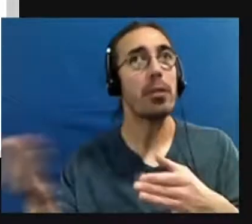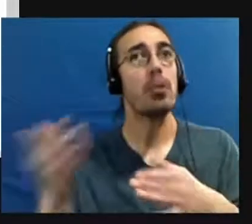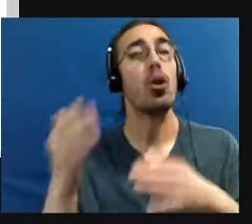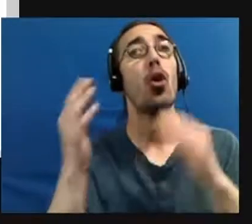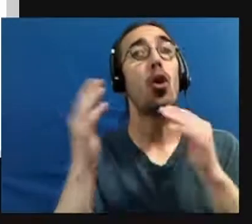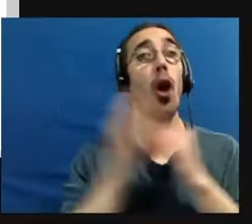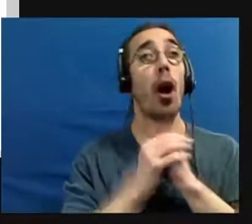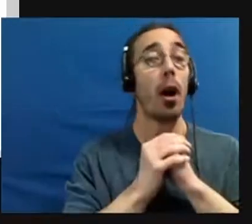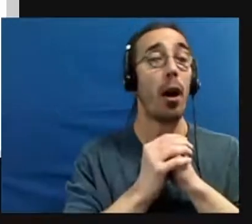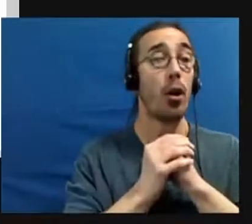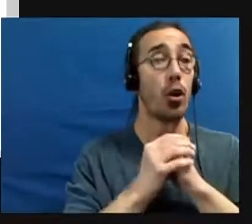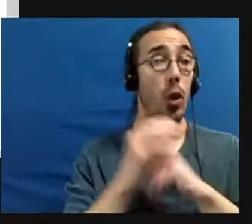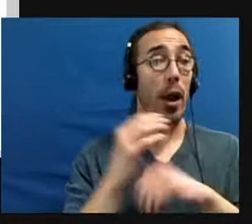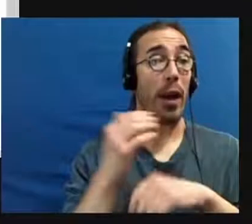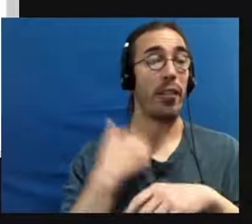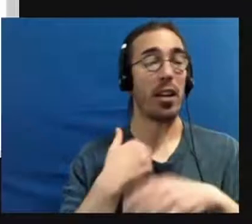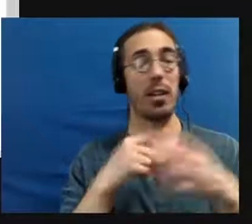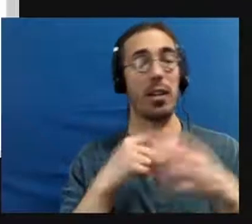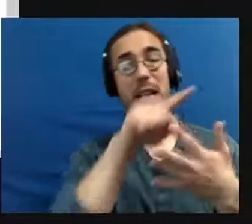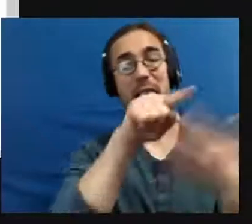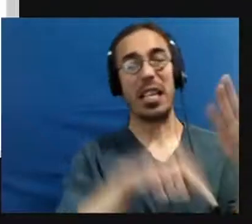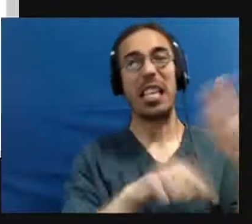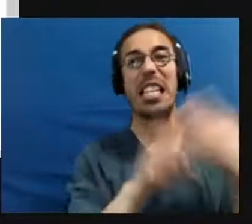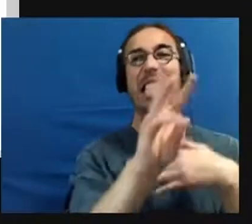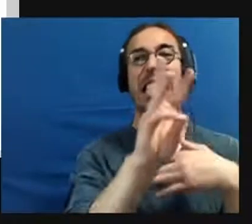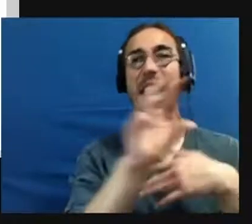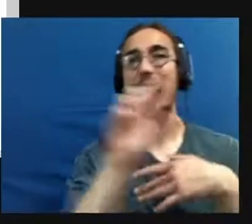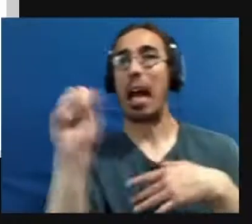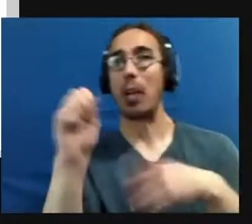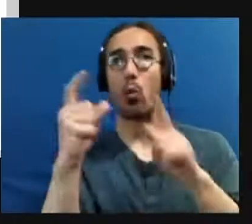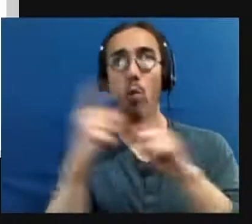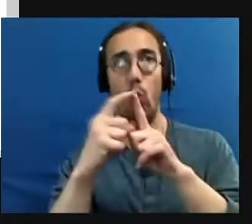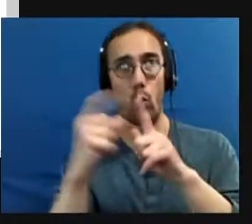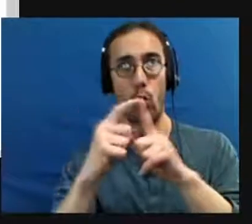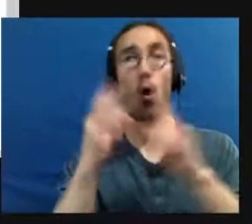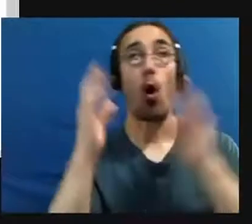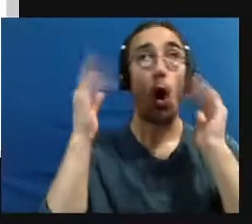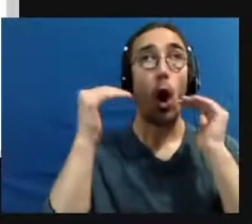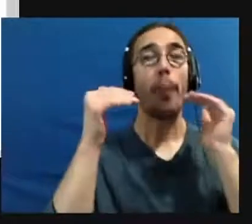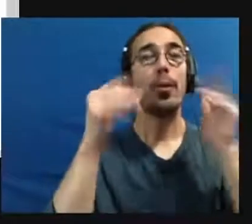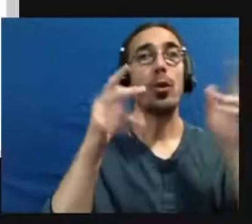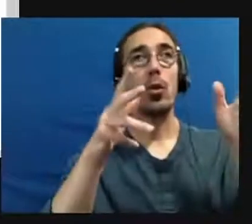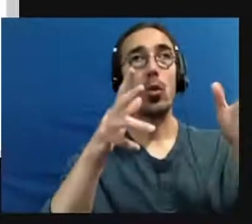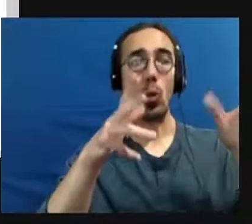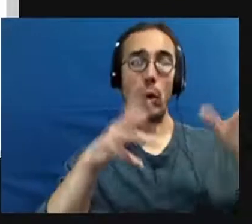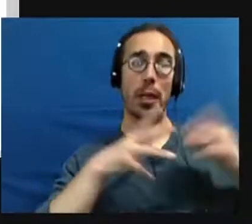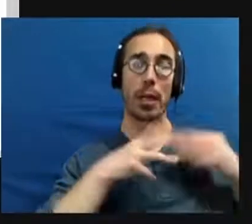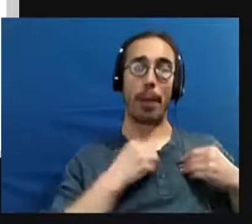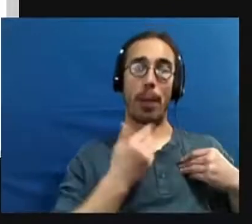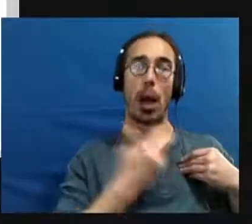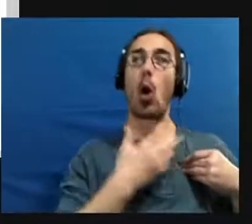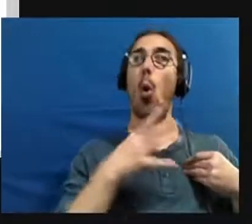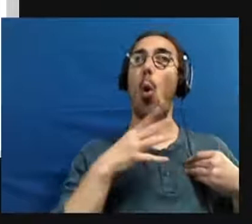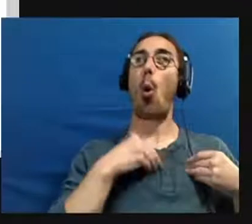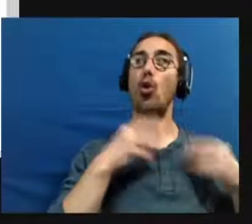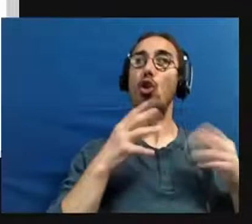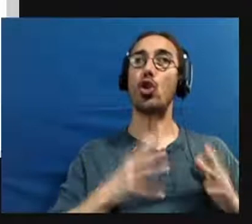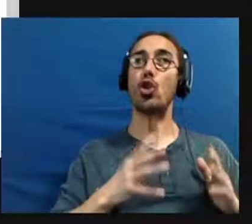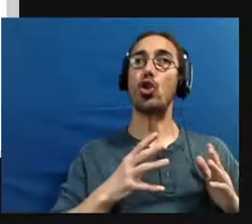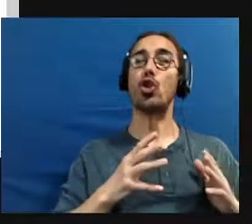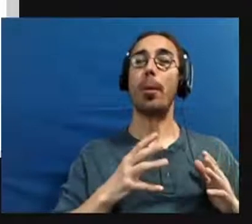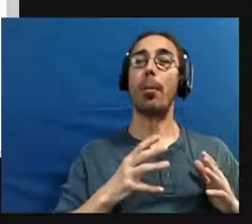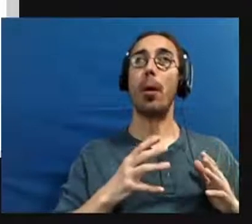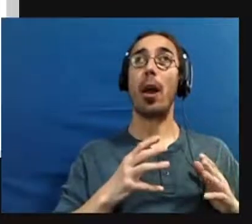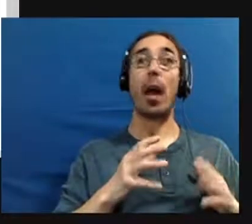will help us be able to take ownership for our ability to cause change. If there's anything I want to make sure you get away from this,